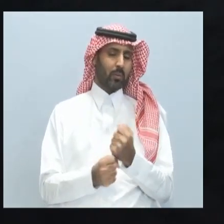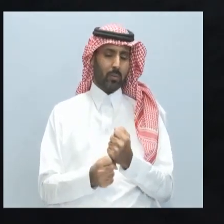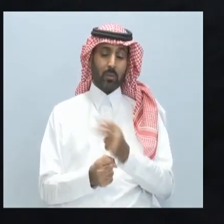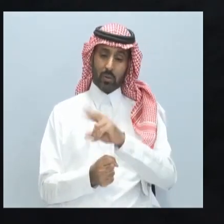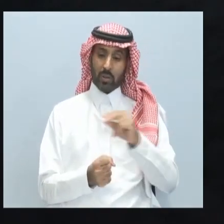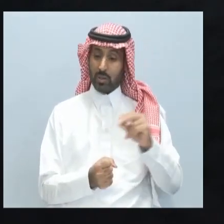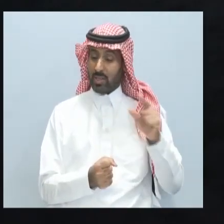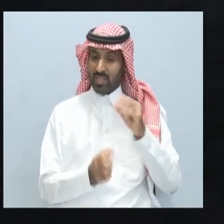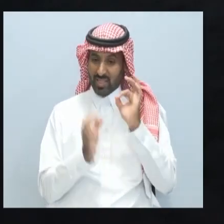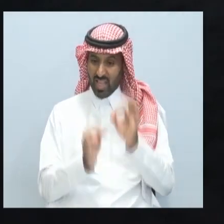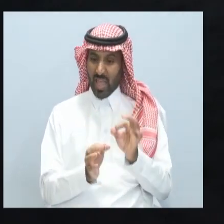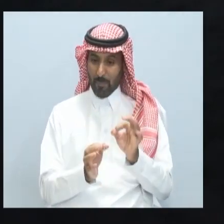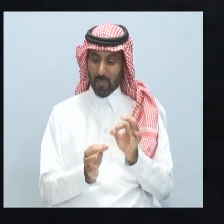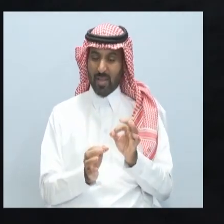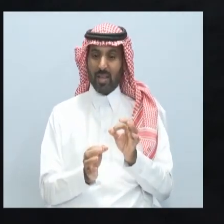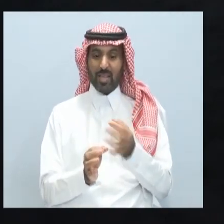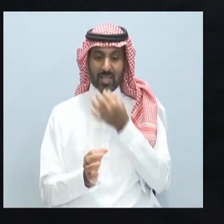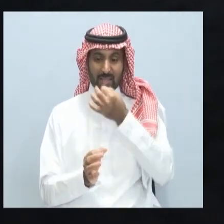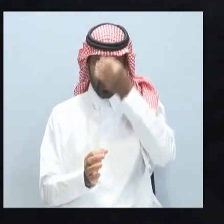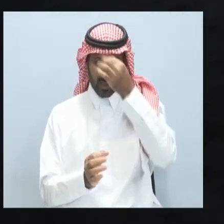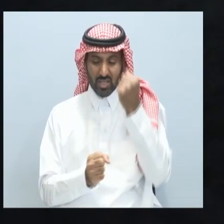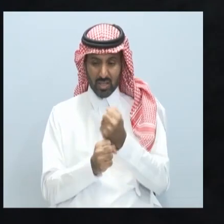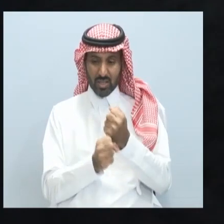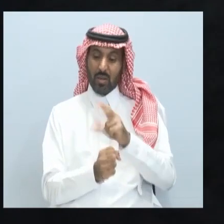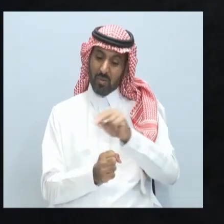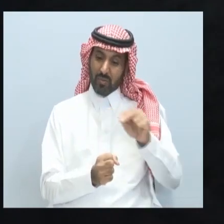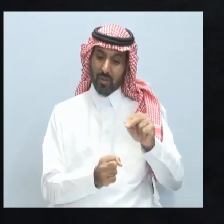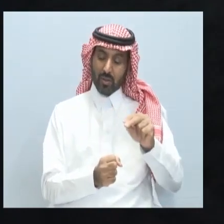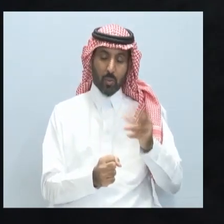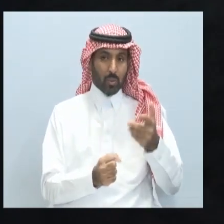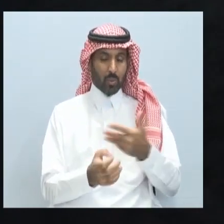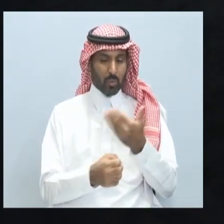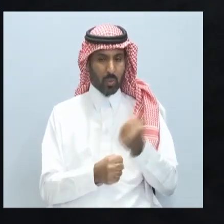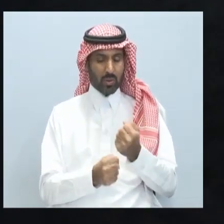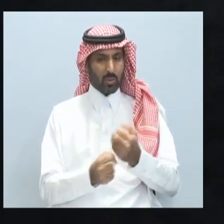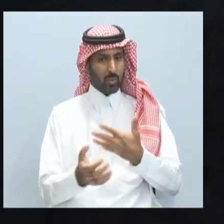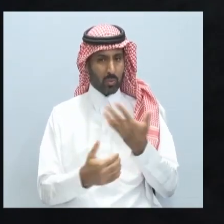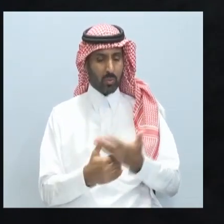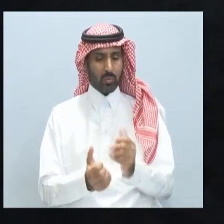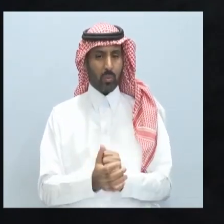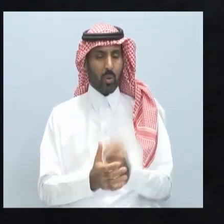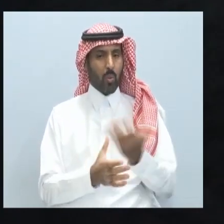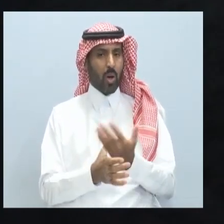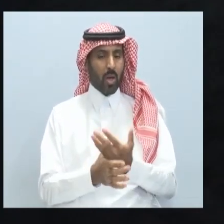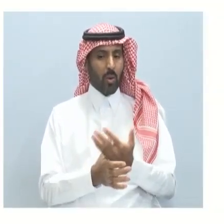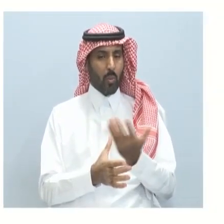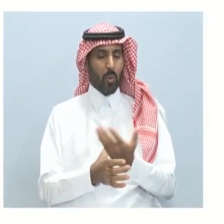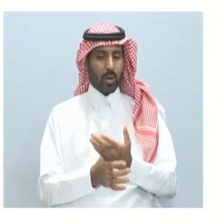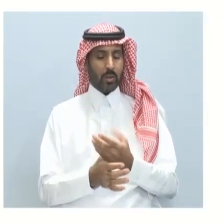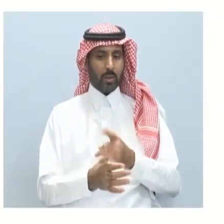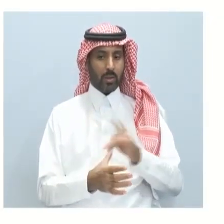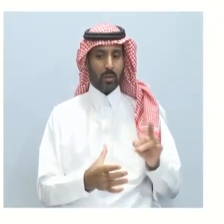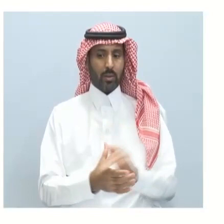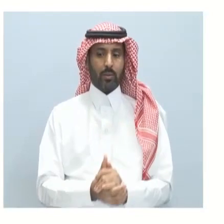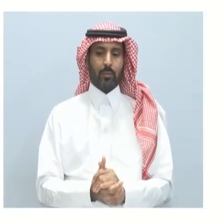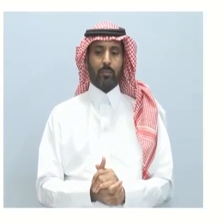both shared exactly the same attitude and characteristics? Why or why not? Now this was a very interesting question to